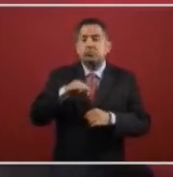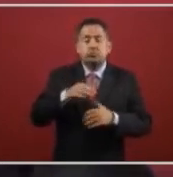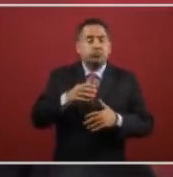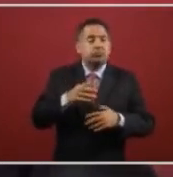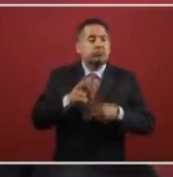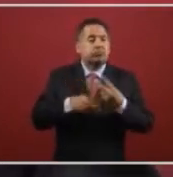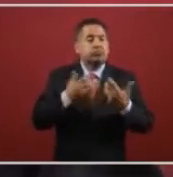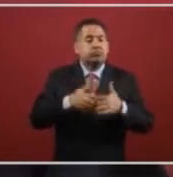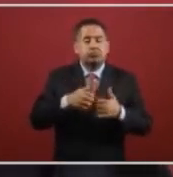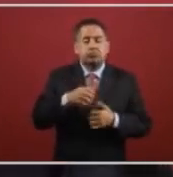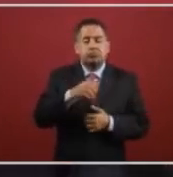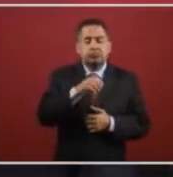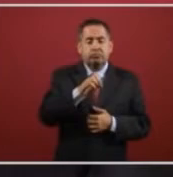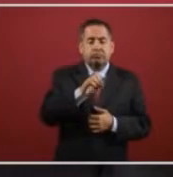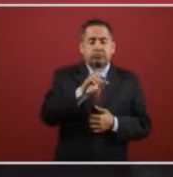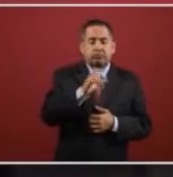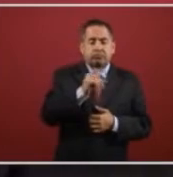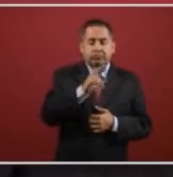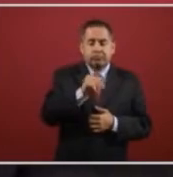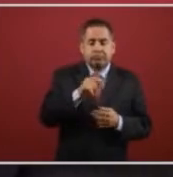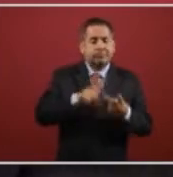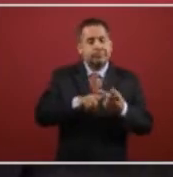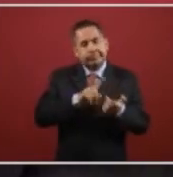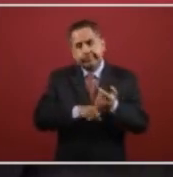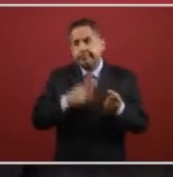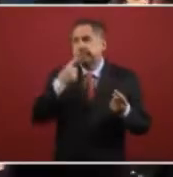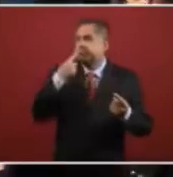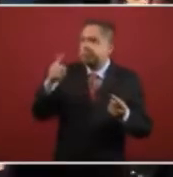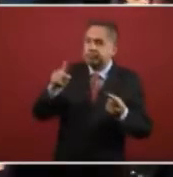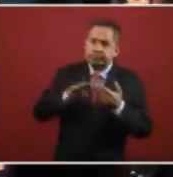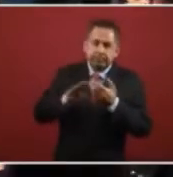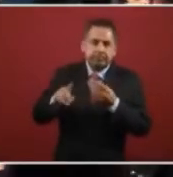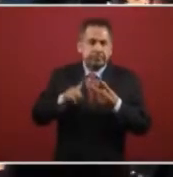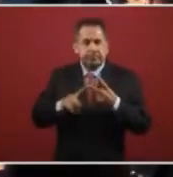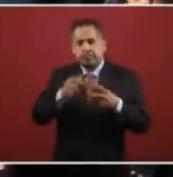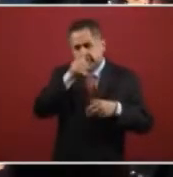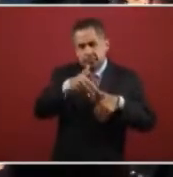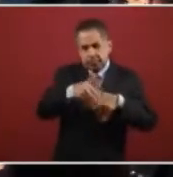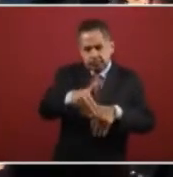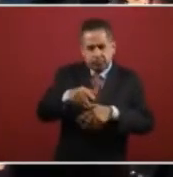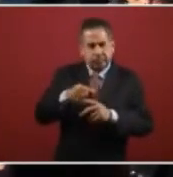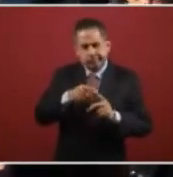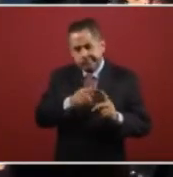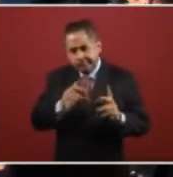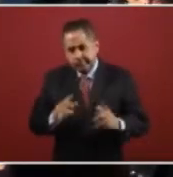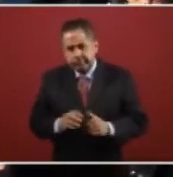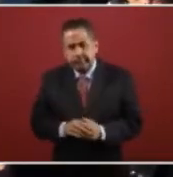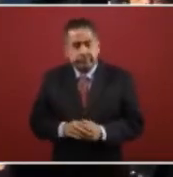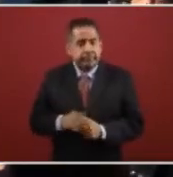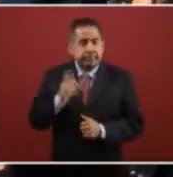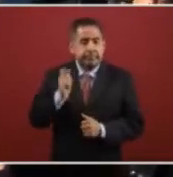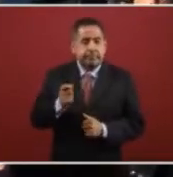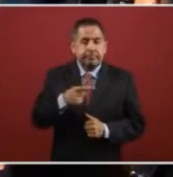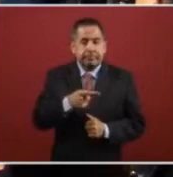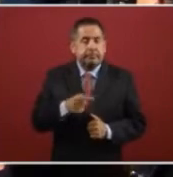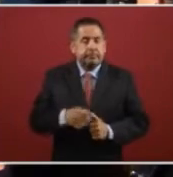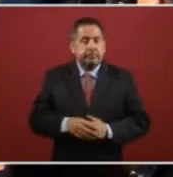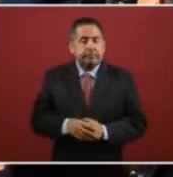that they start the thermoelectric, but there's some stays and protests.